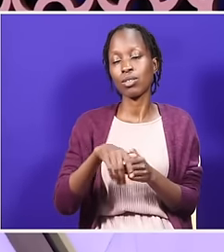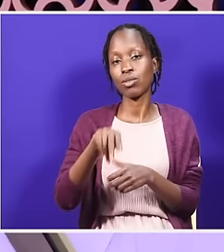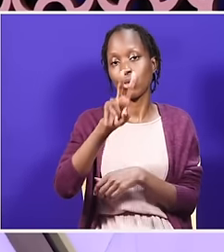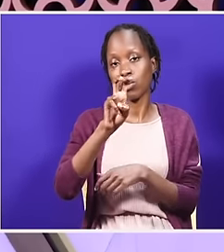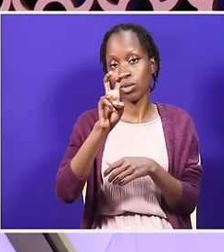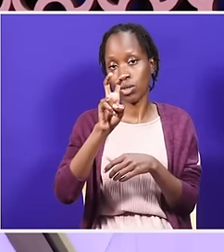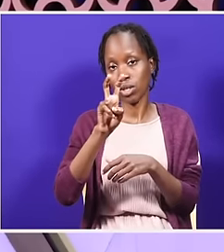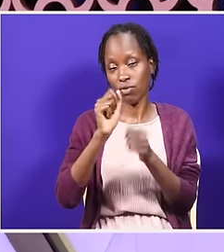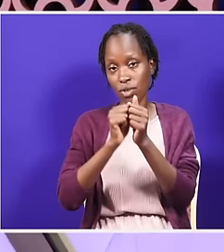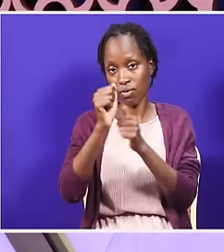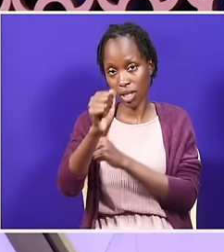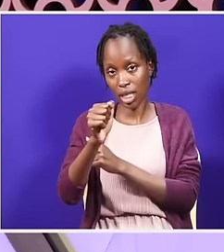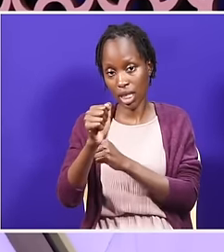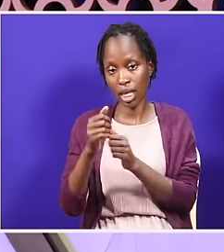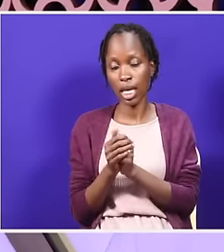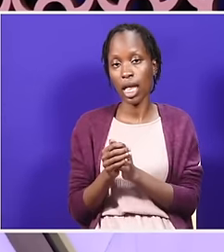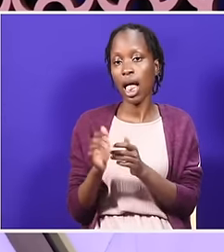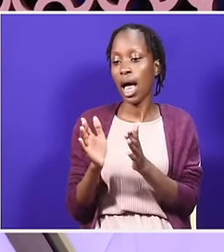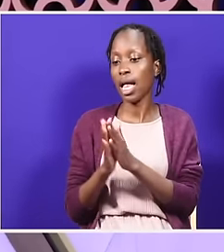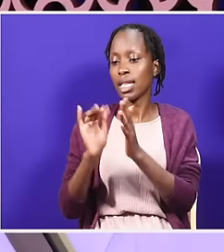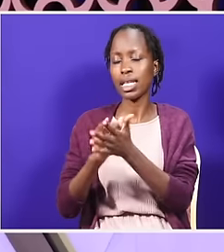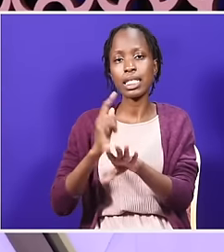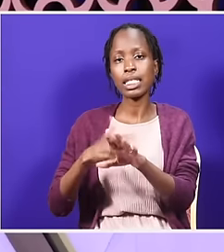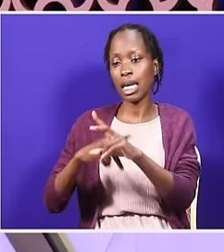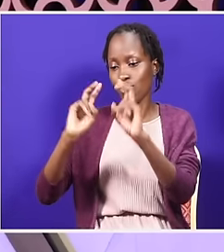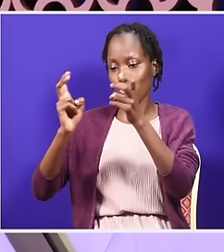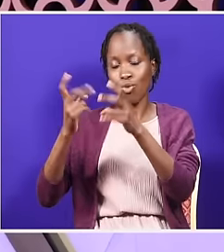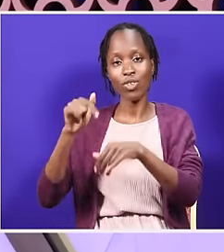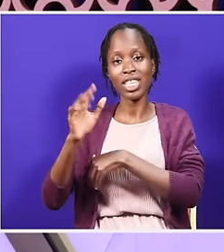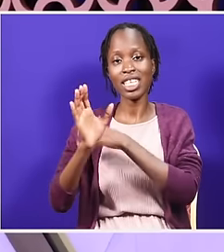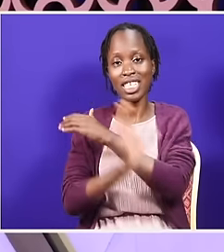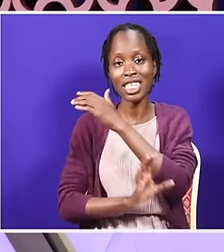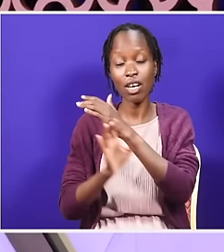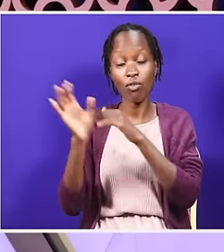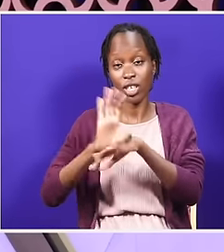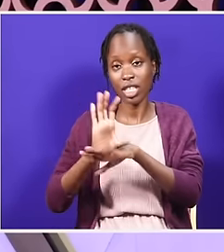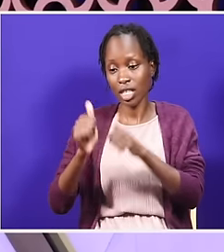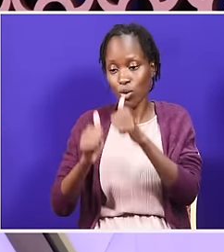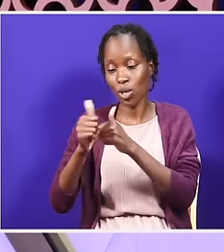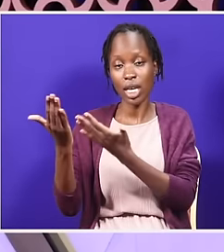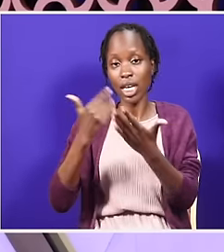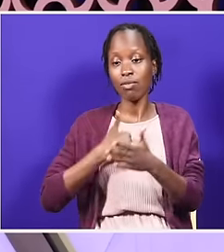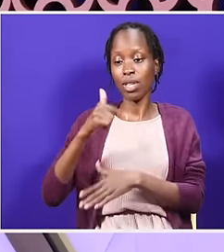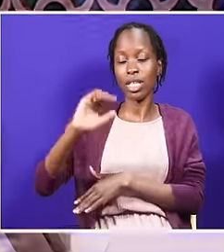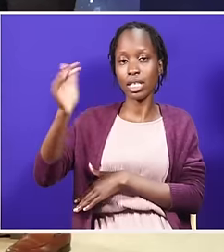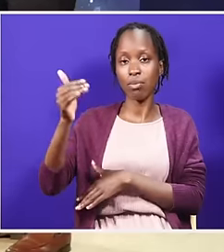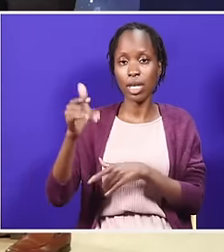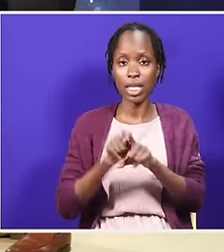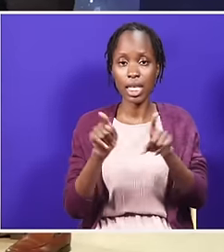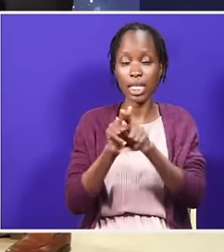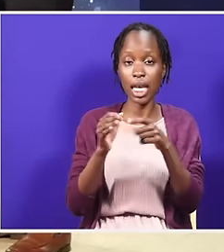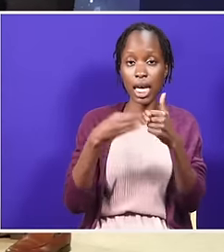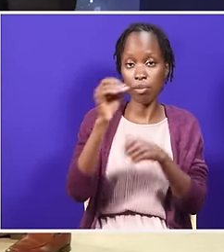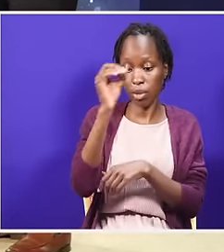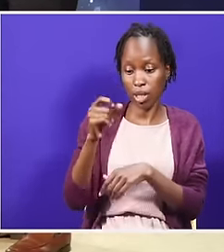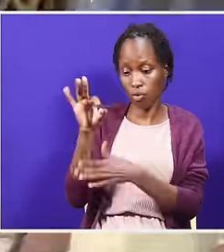mountain. Well, God not only gave us a mountain, he gave us a country full of mountains. Wow. About 80% of Slovakia